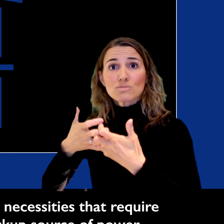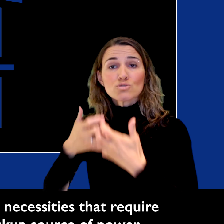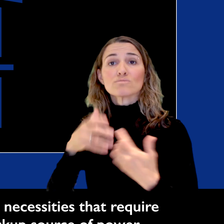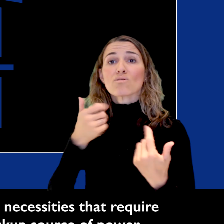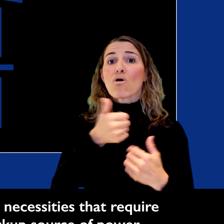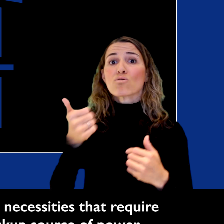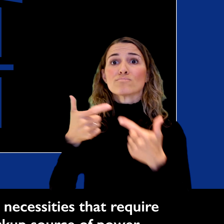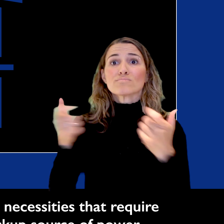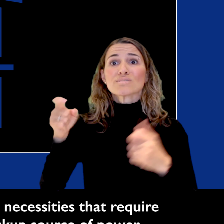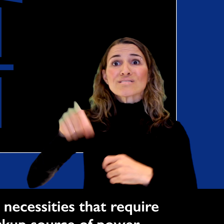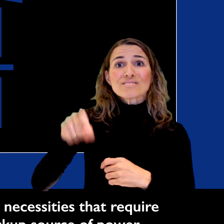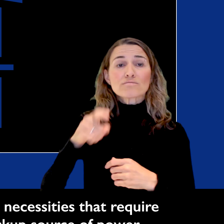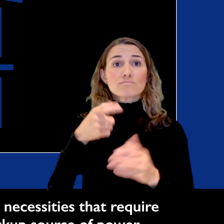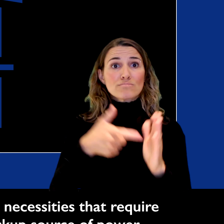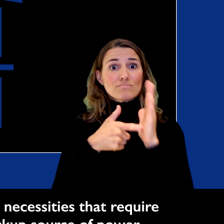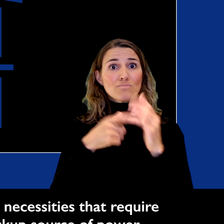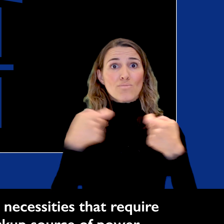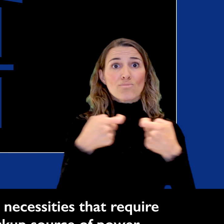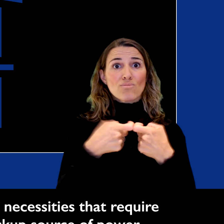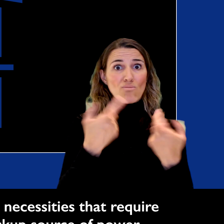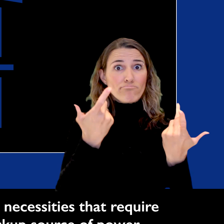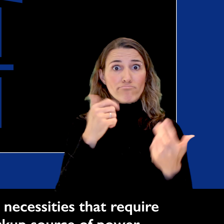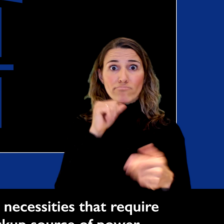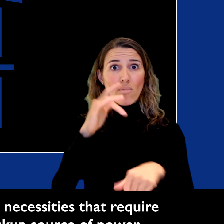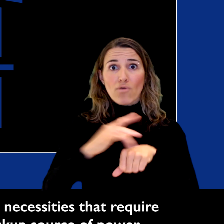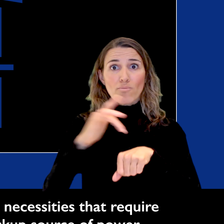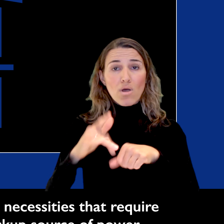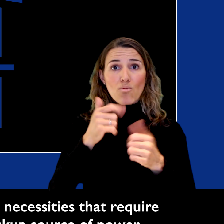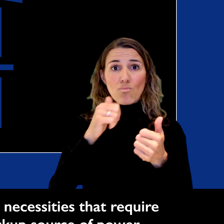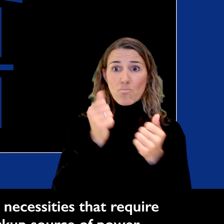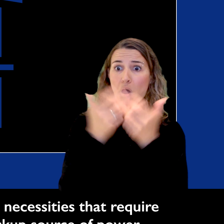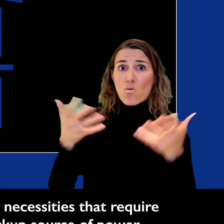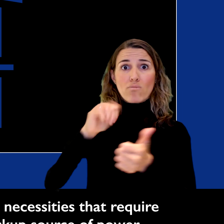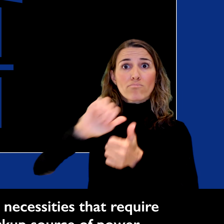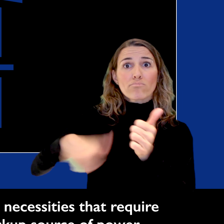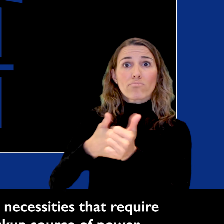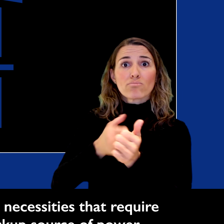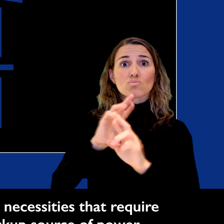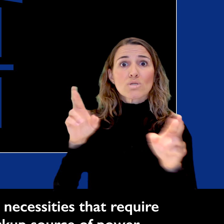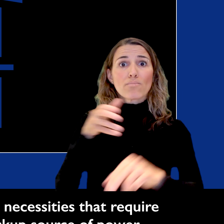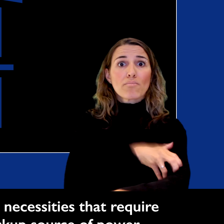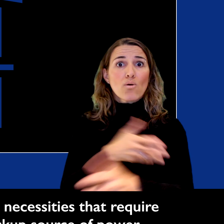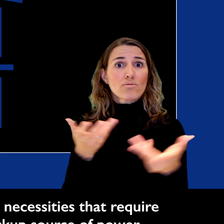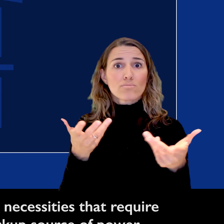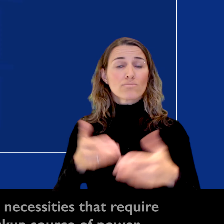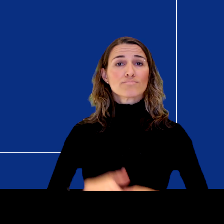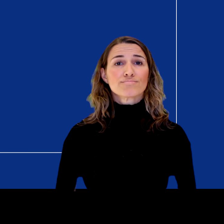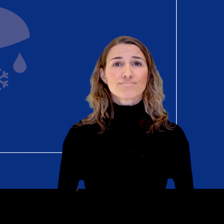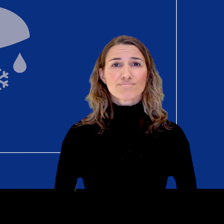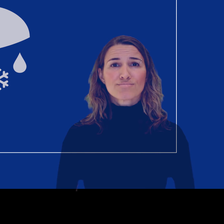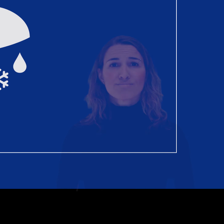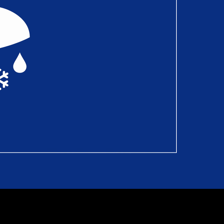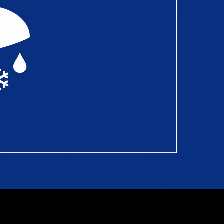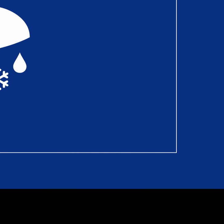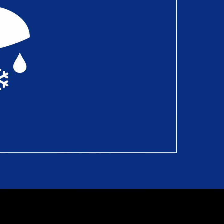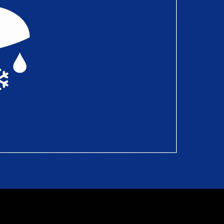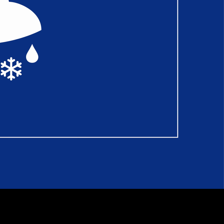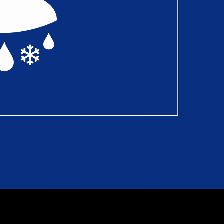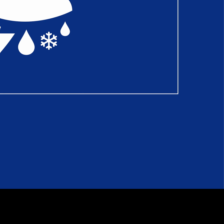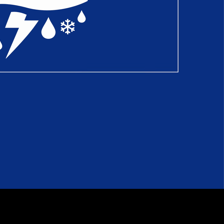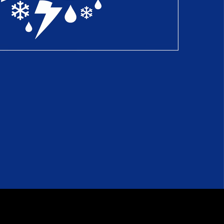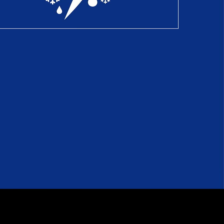machines, and other necessities that require electricity won't be available without a backup source of power.